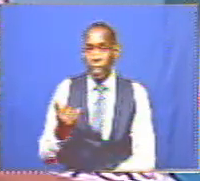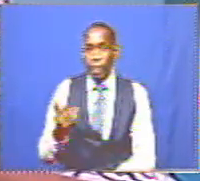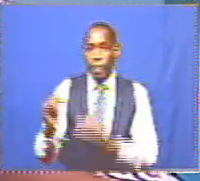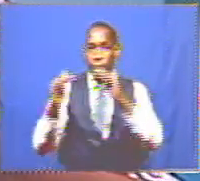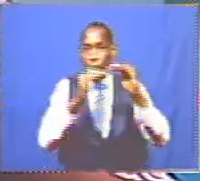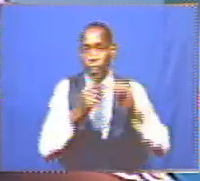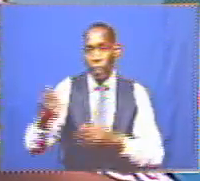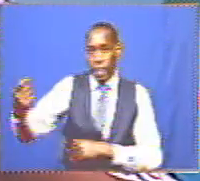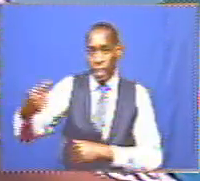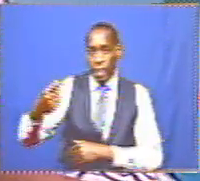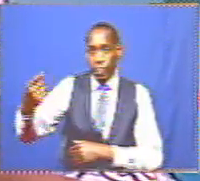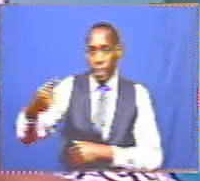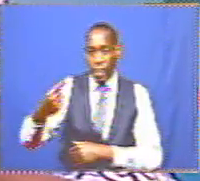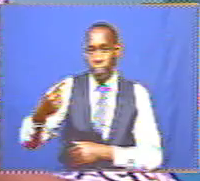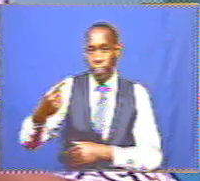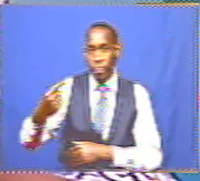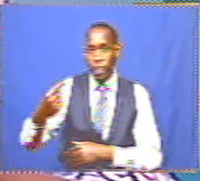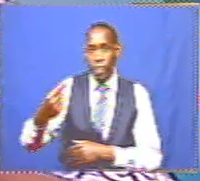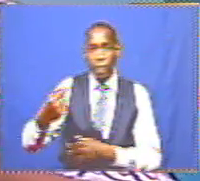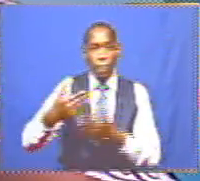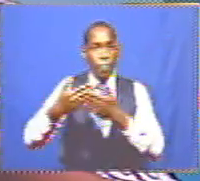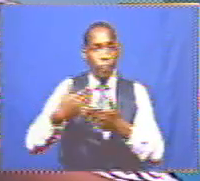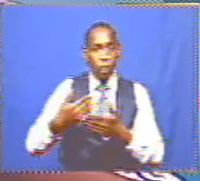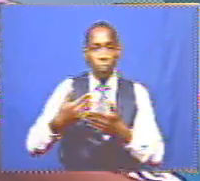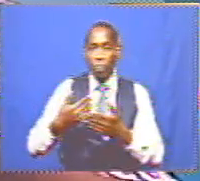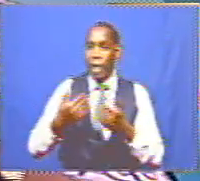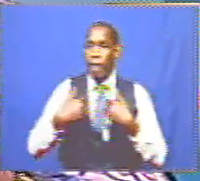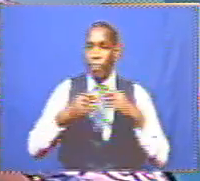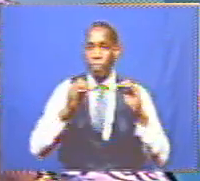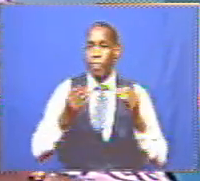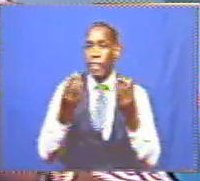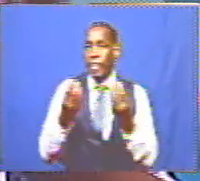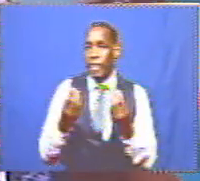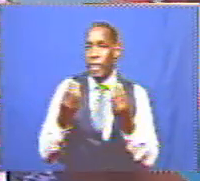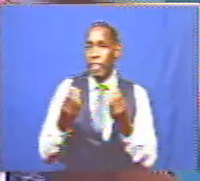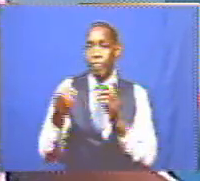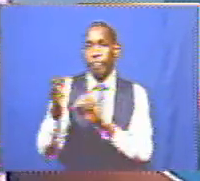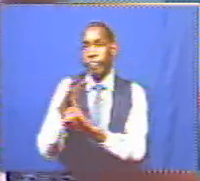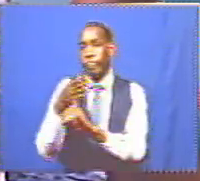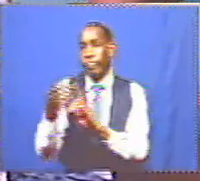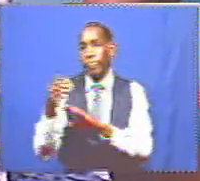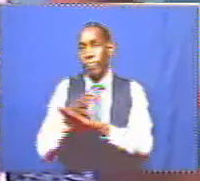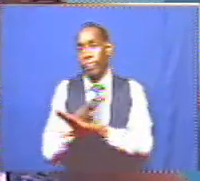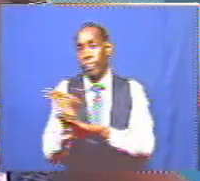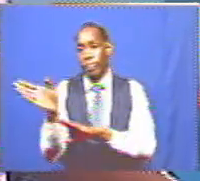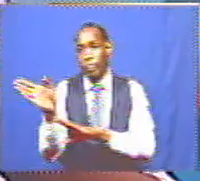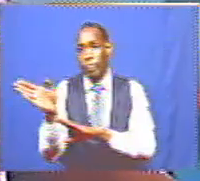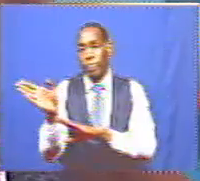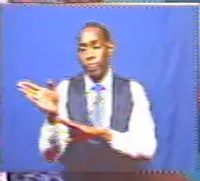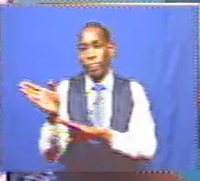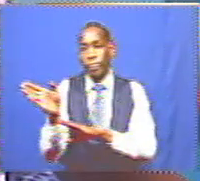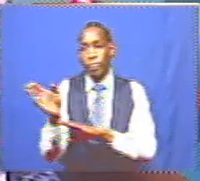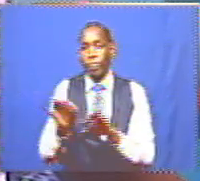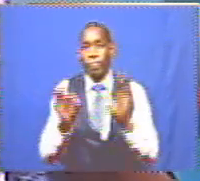go into is not one that one has been accustomed to, it's easy to be taken aside by the, you know, flash,